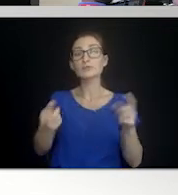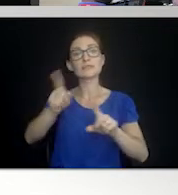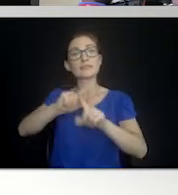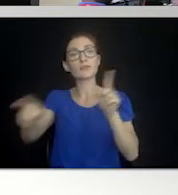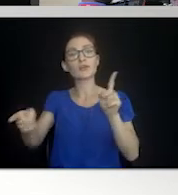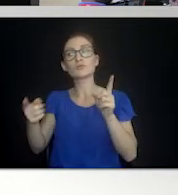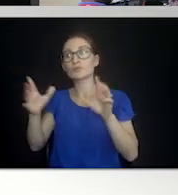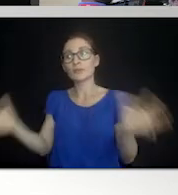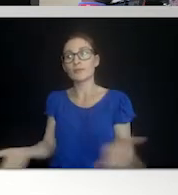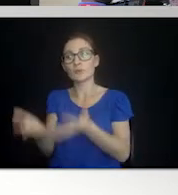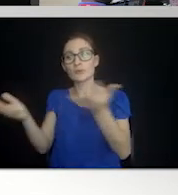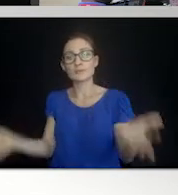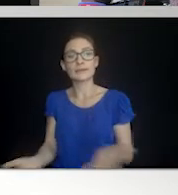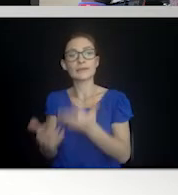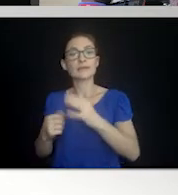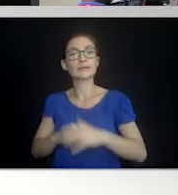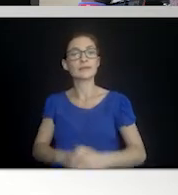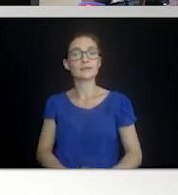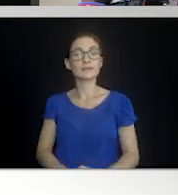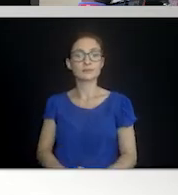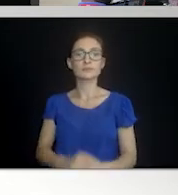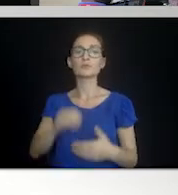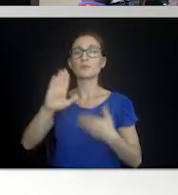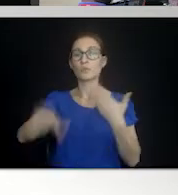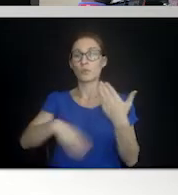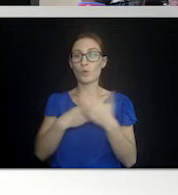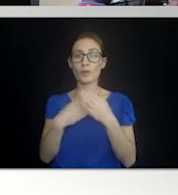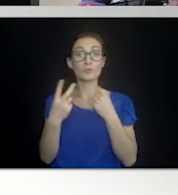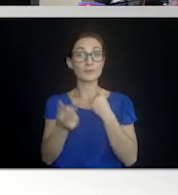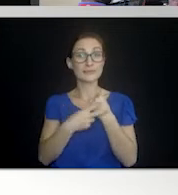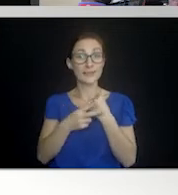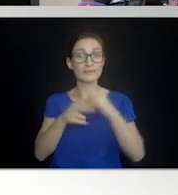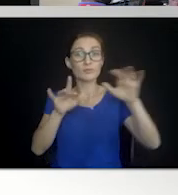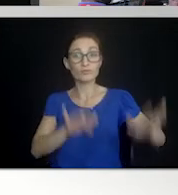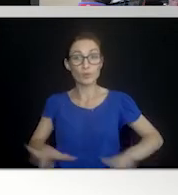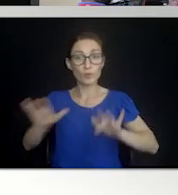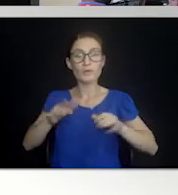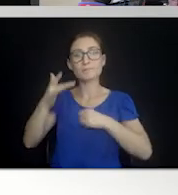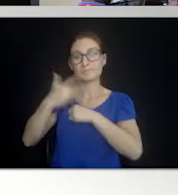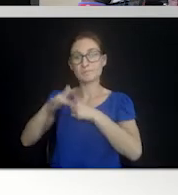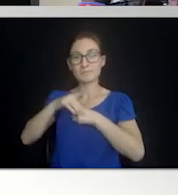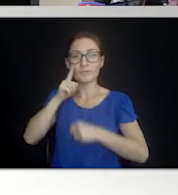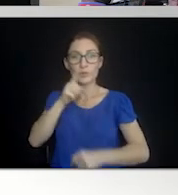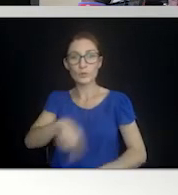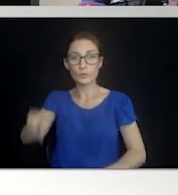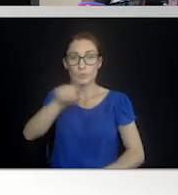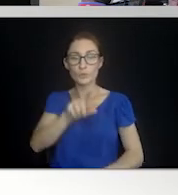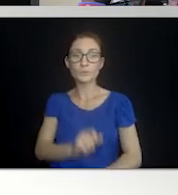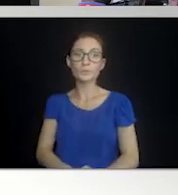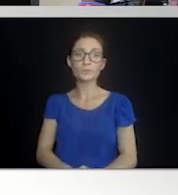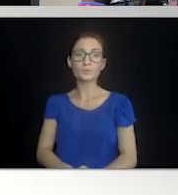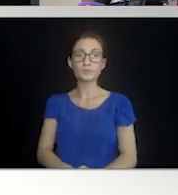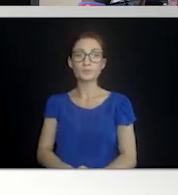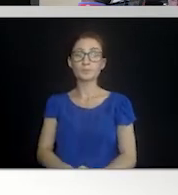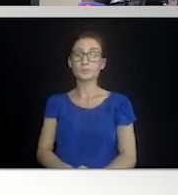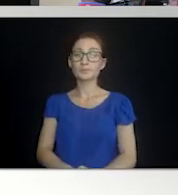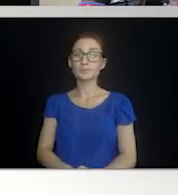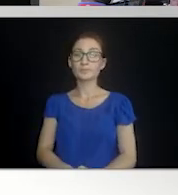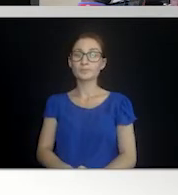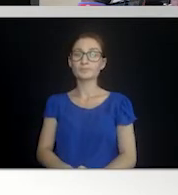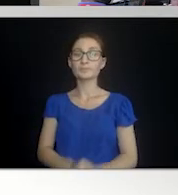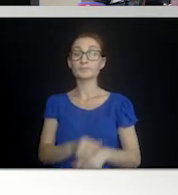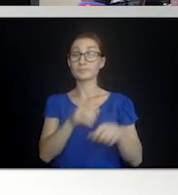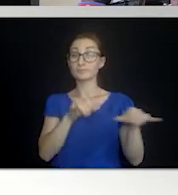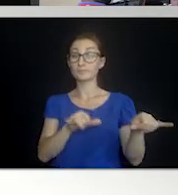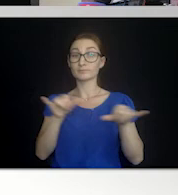schedules, differential reinforcement, and again, all these are indexed and recorded for you. In addition, we do a